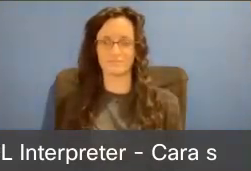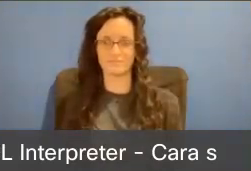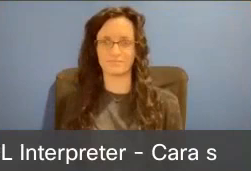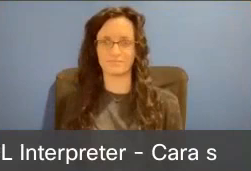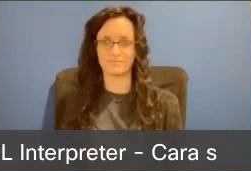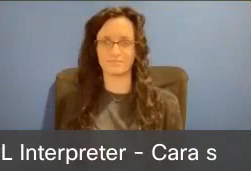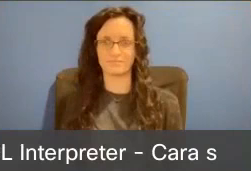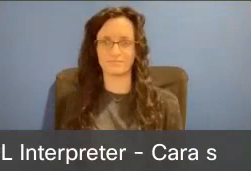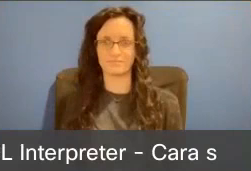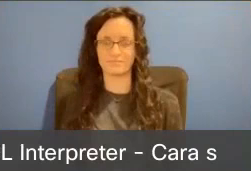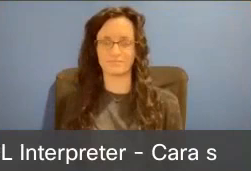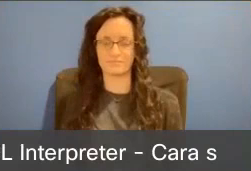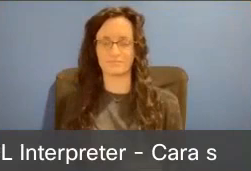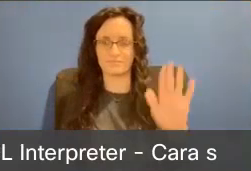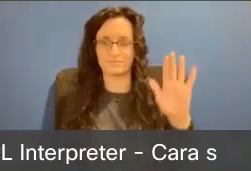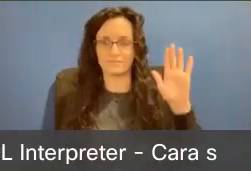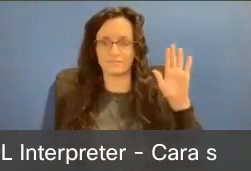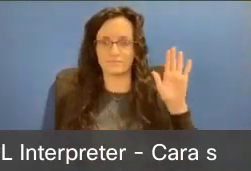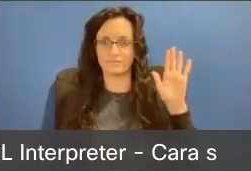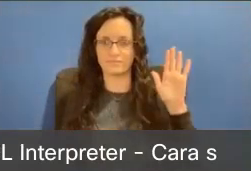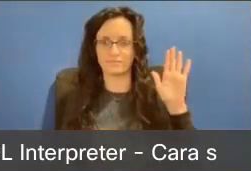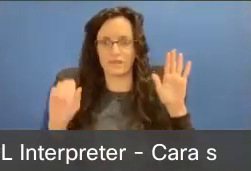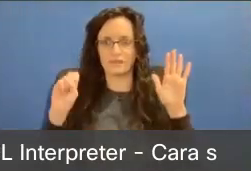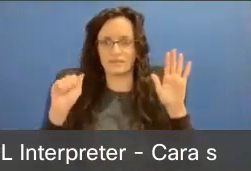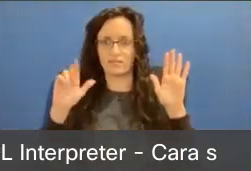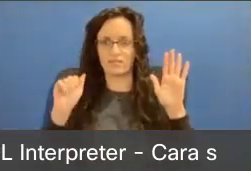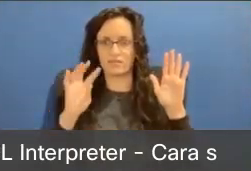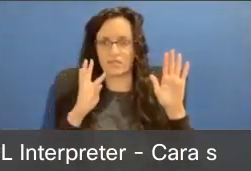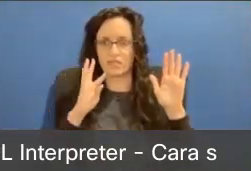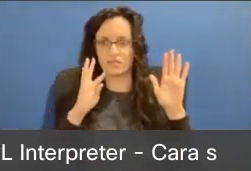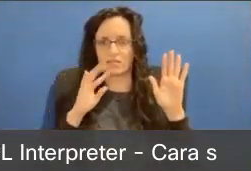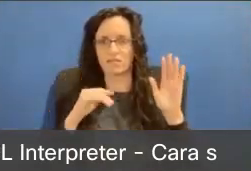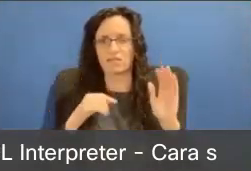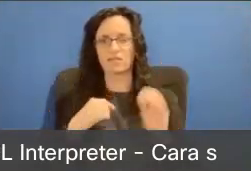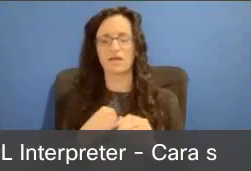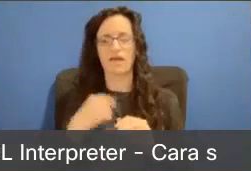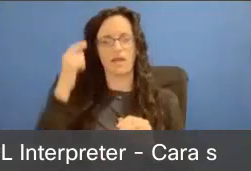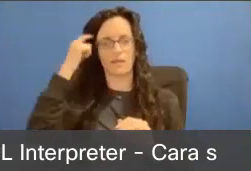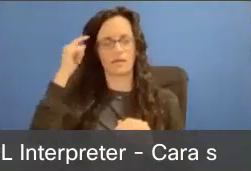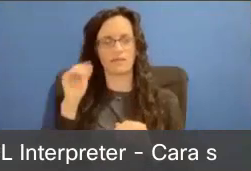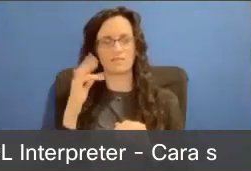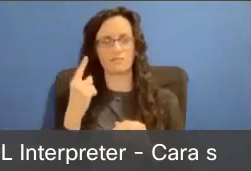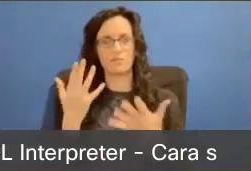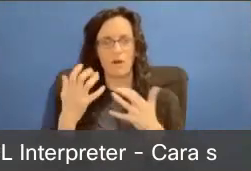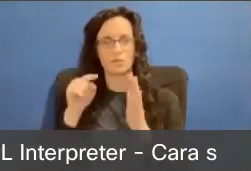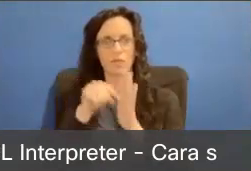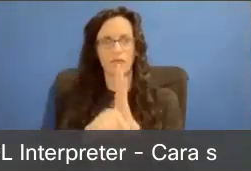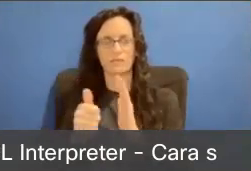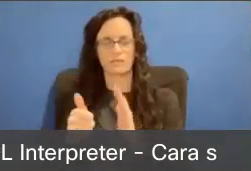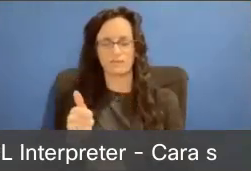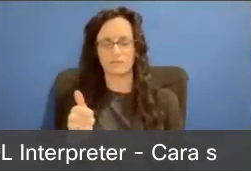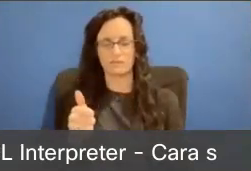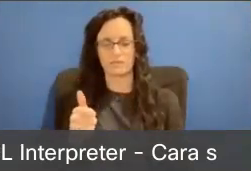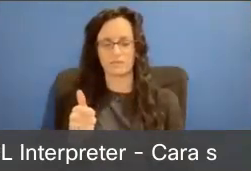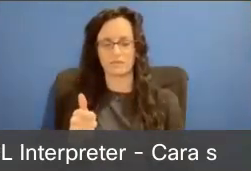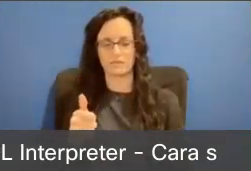So, I would think that if somebody wanted to kill themselves,